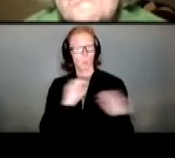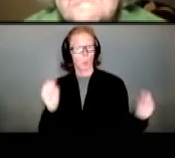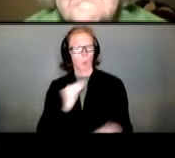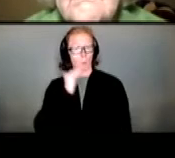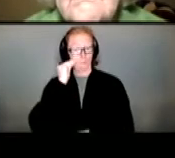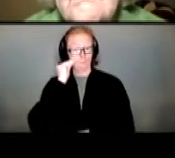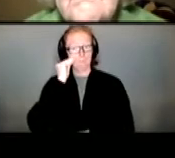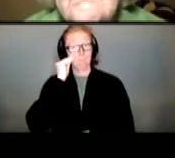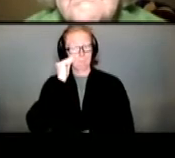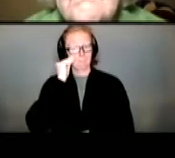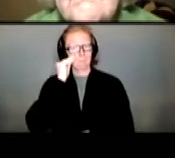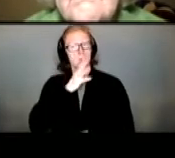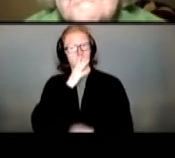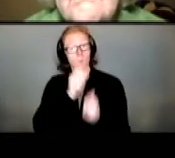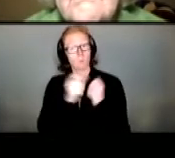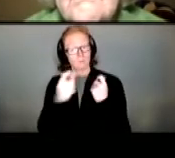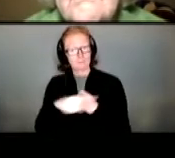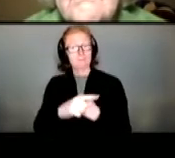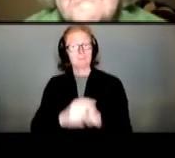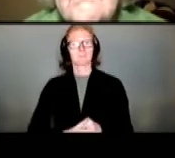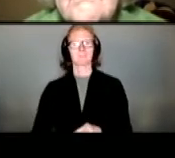and